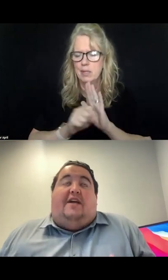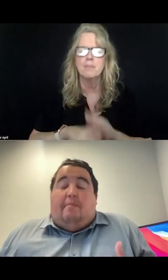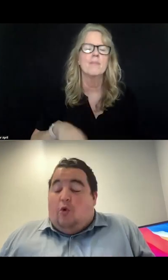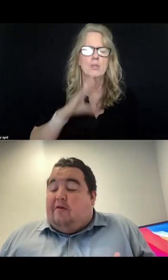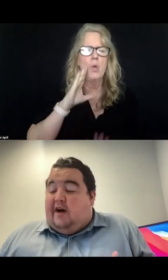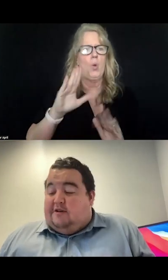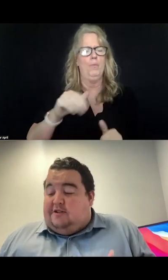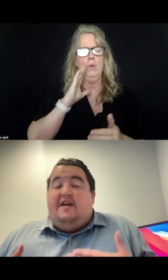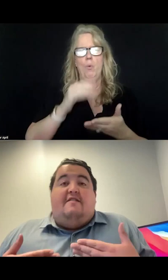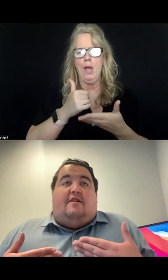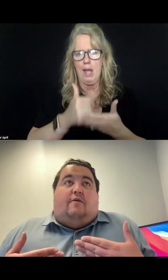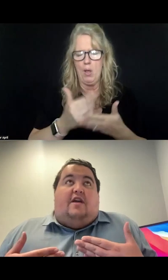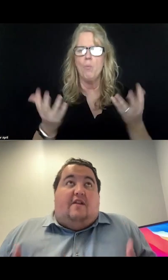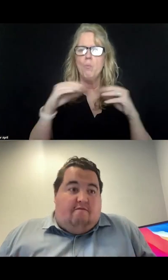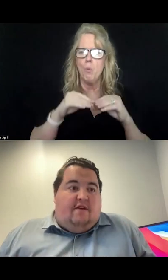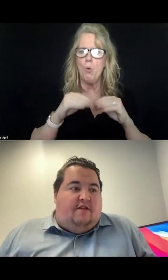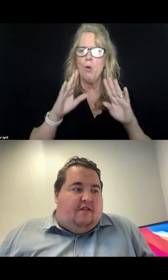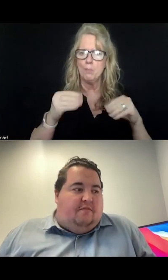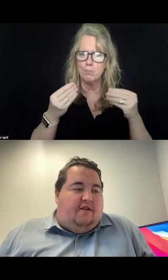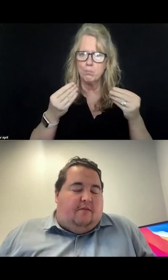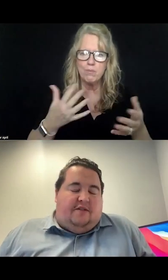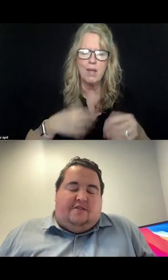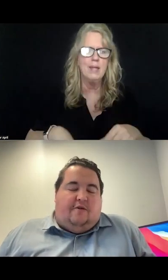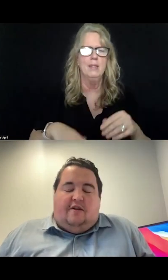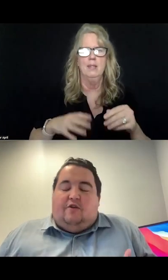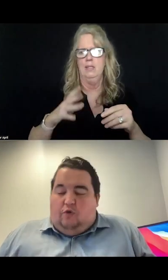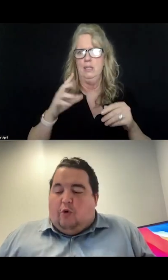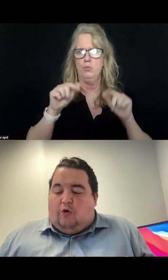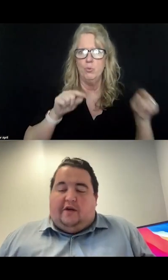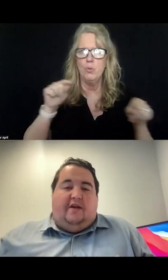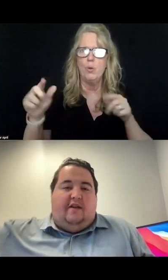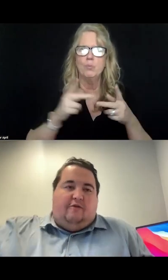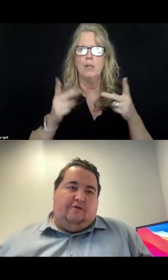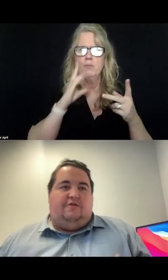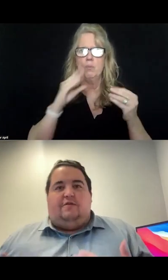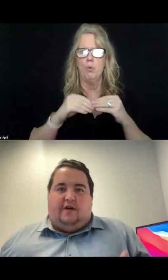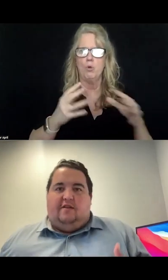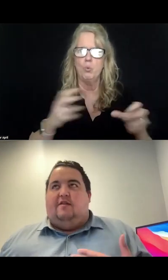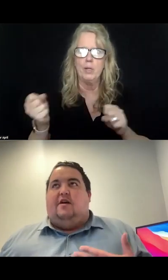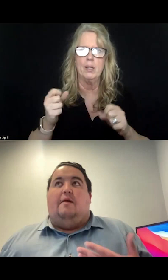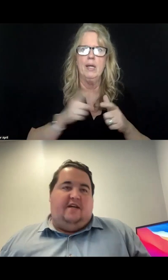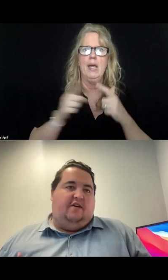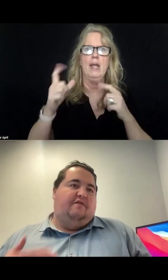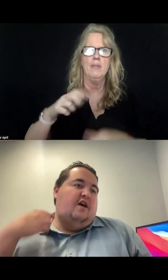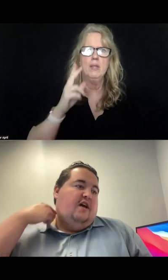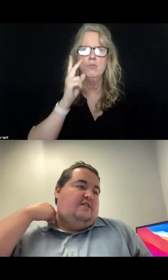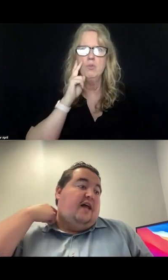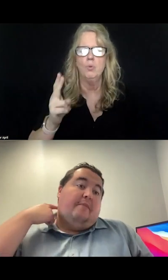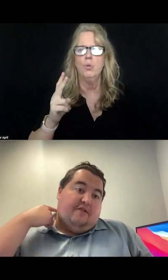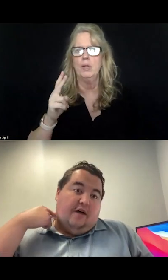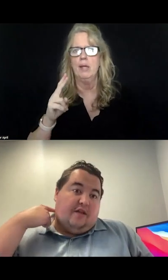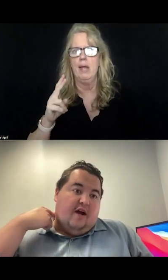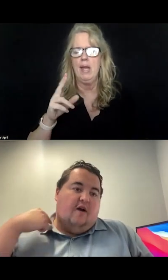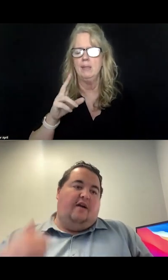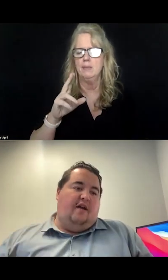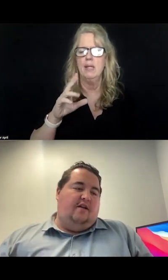hopefully help get more providers into the places they're needed more quickly. And then of course you look at the uptake of